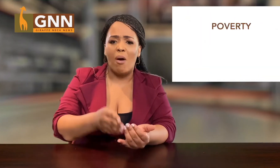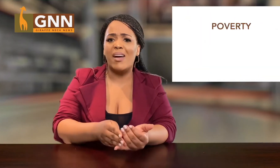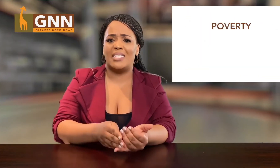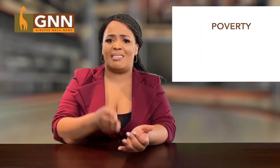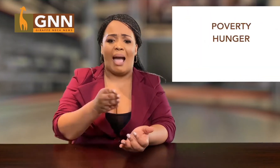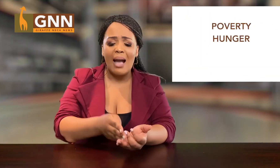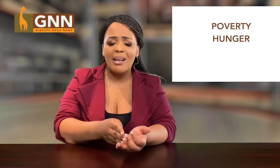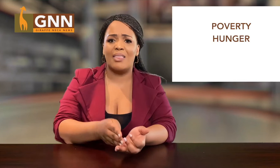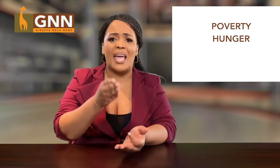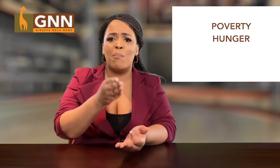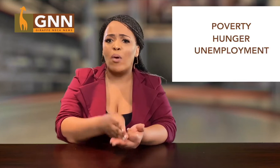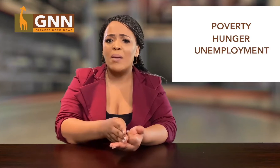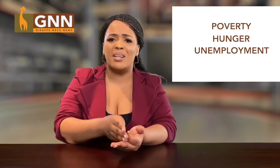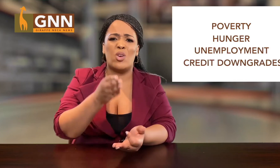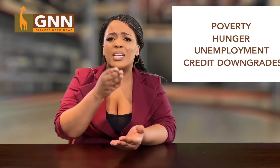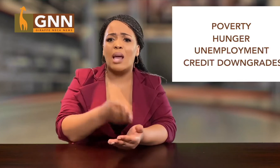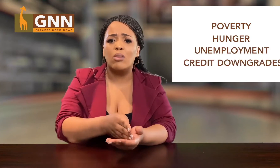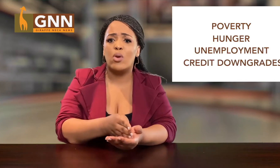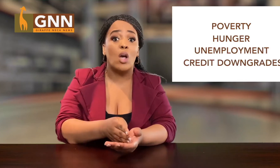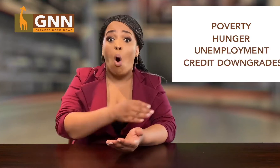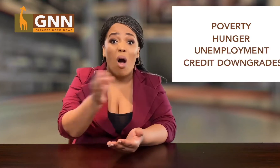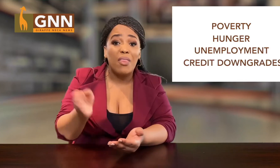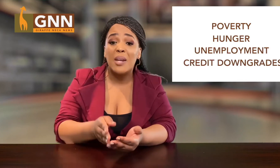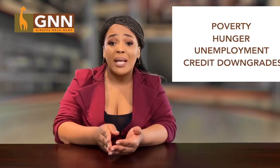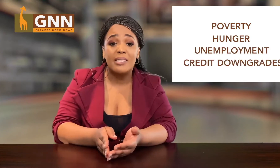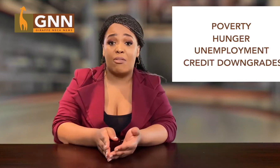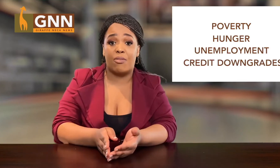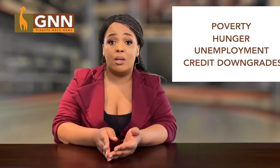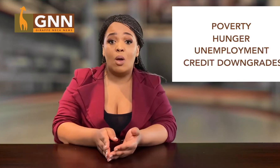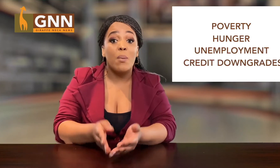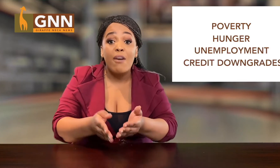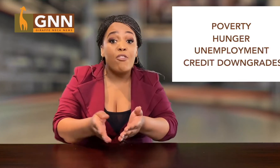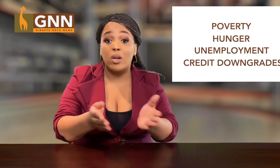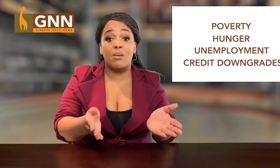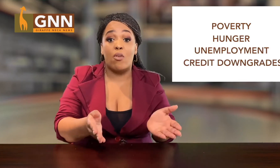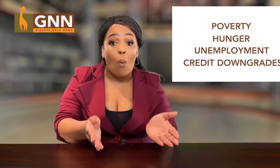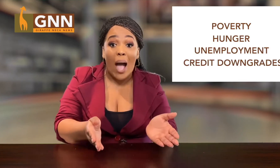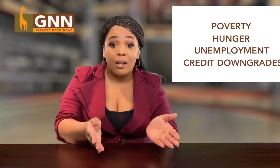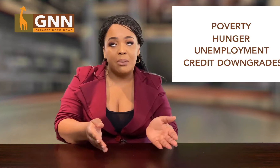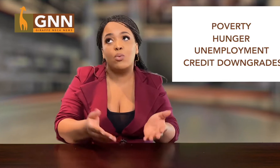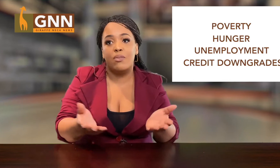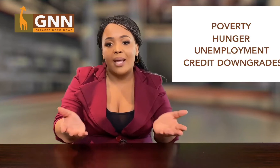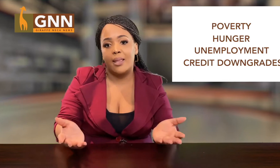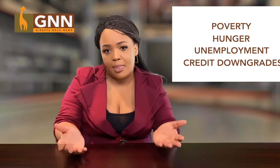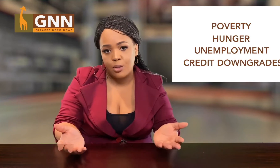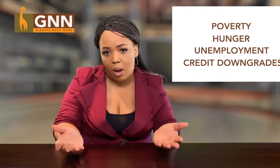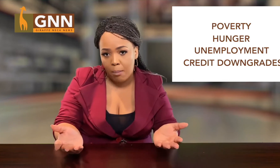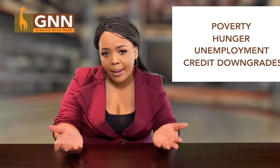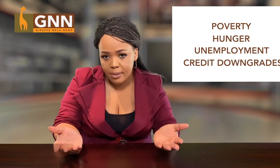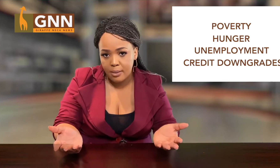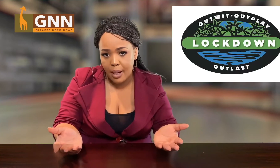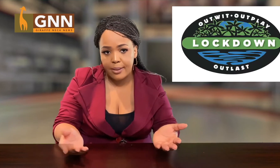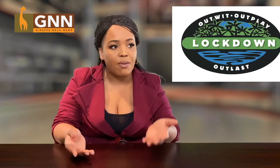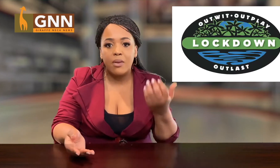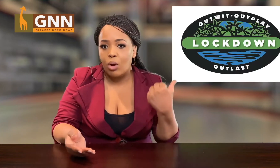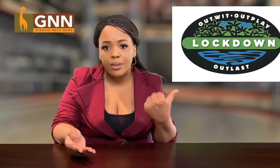like the poverty, the hunger, the unemployment, credit downgrades, all that bad stuff. We may have forgotten them for a while. I mean, we've had other things on our